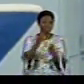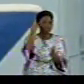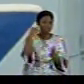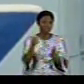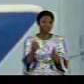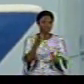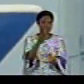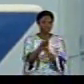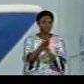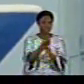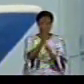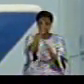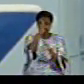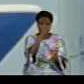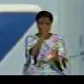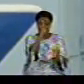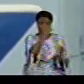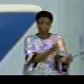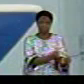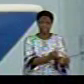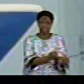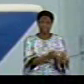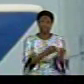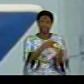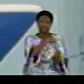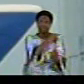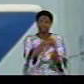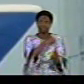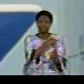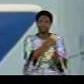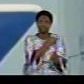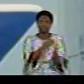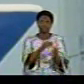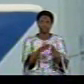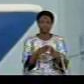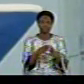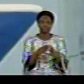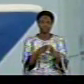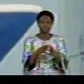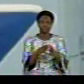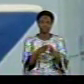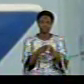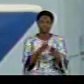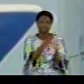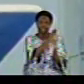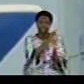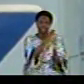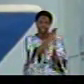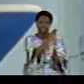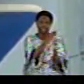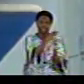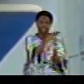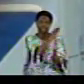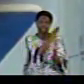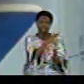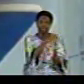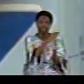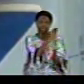ministering, he prayed for those who had problems. And so after the prayer,